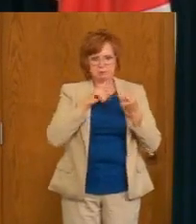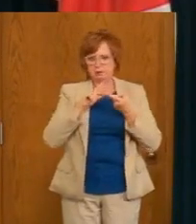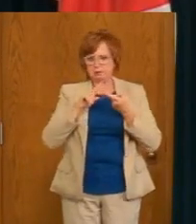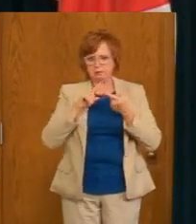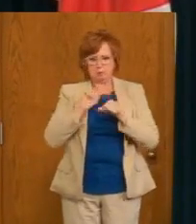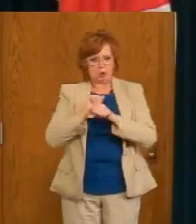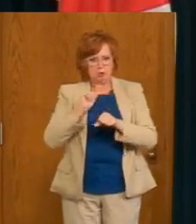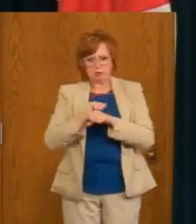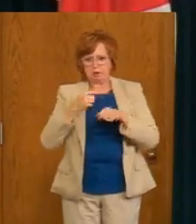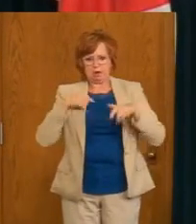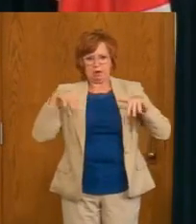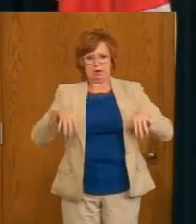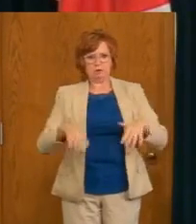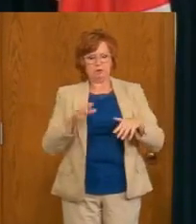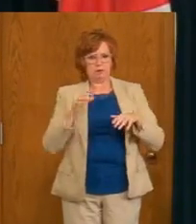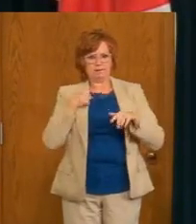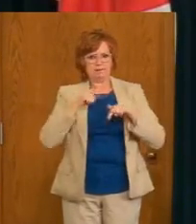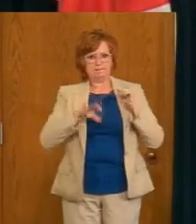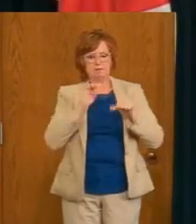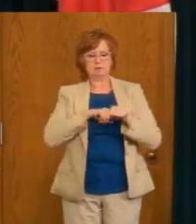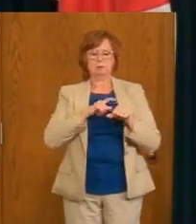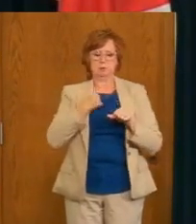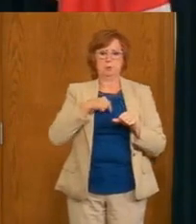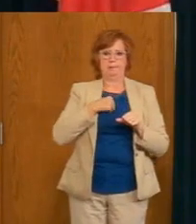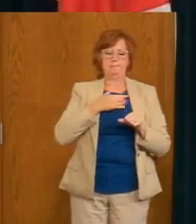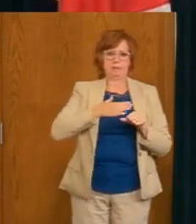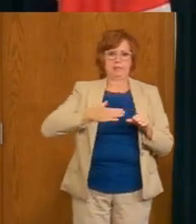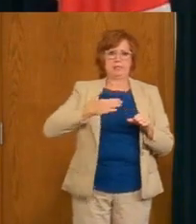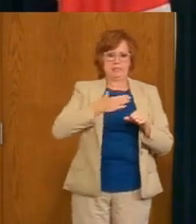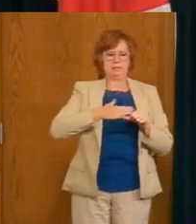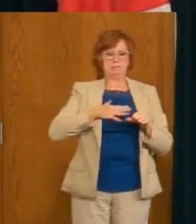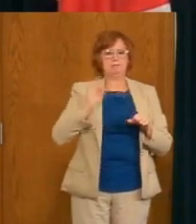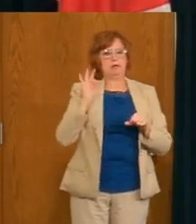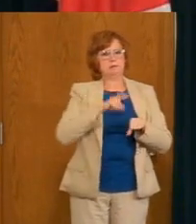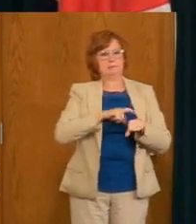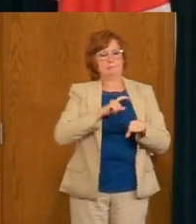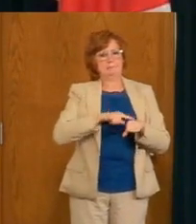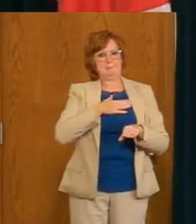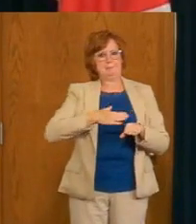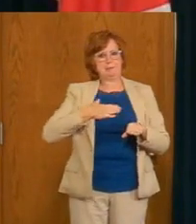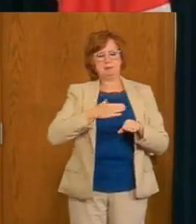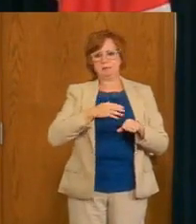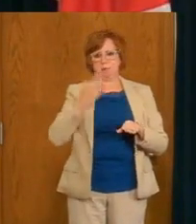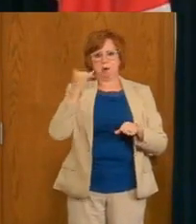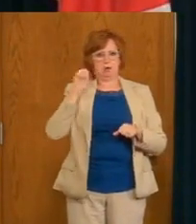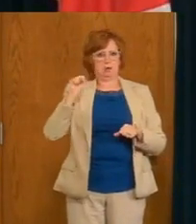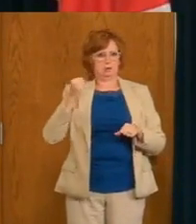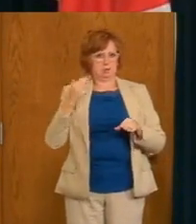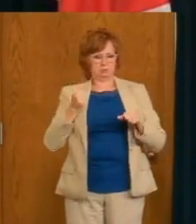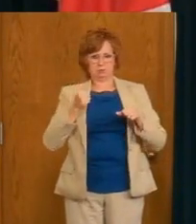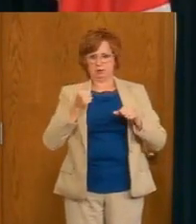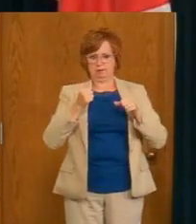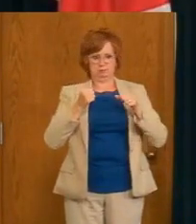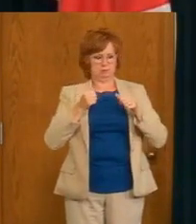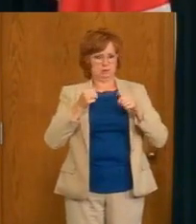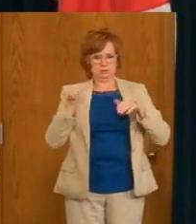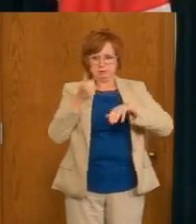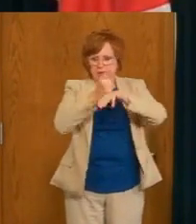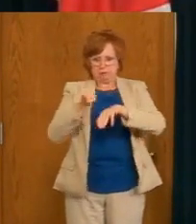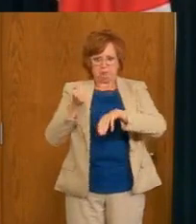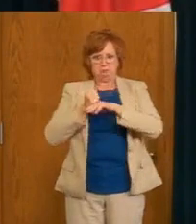find the time. And I know the Saskatchewan Health Authority is continuing to provide innovative ways of delivering vaccines closer to where people are.